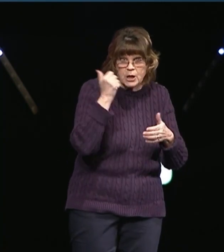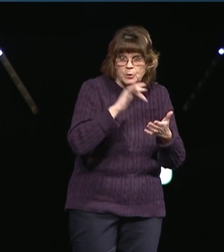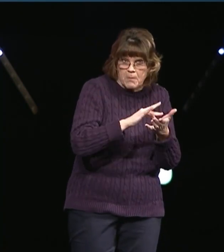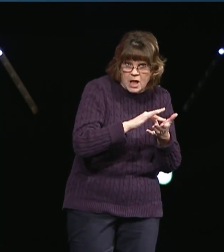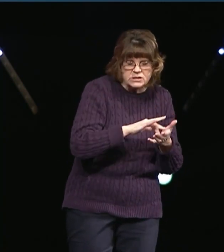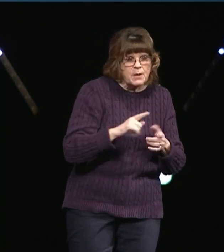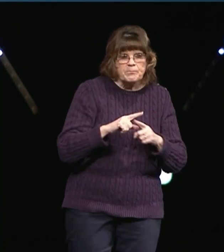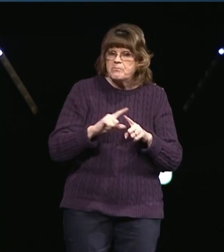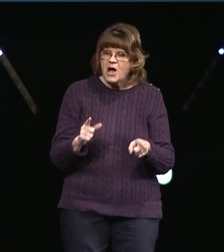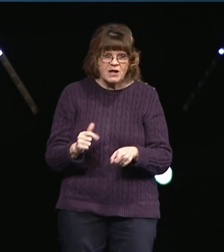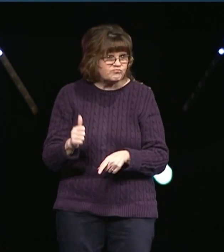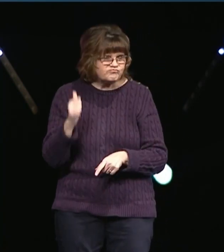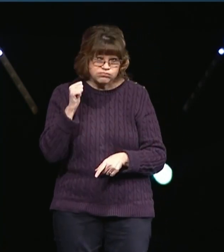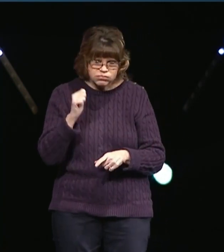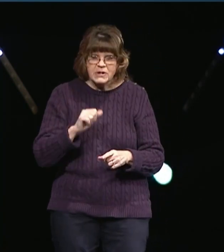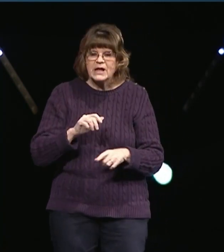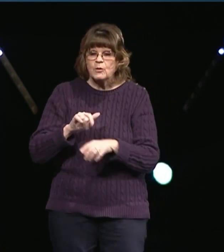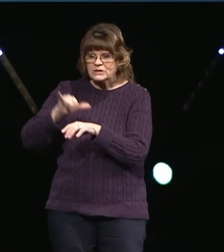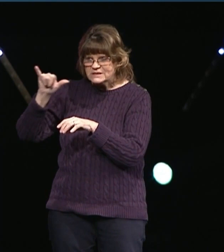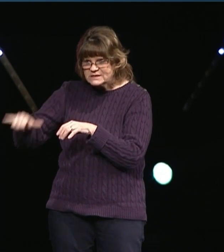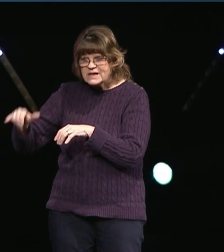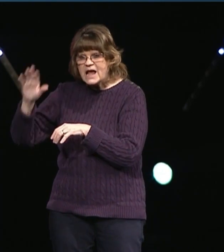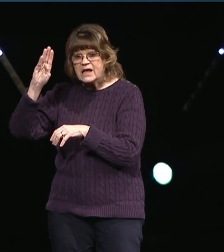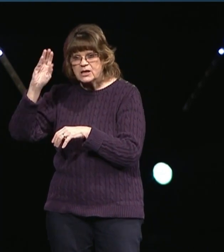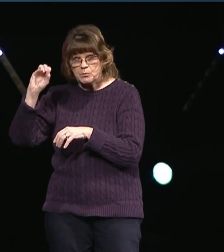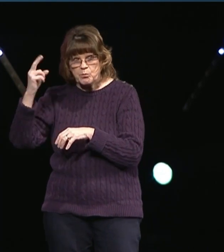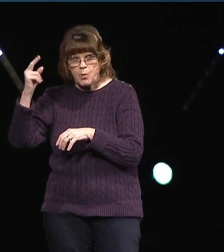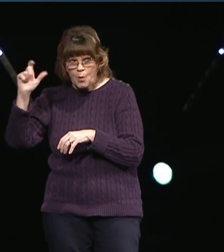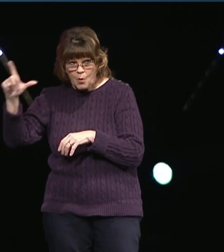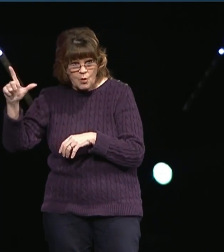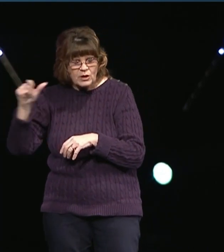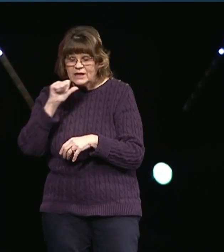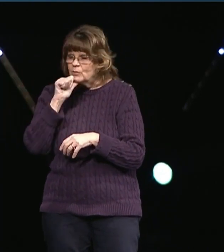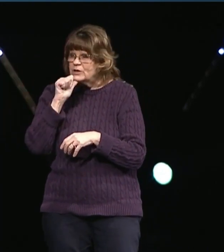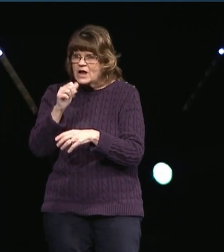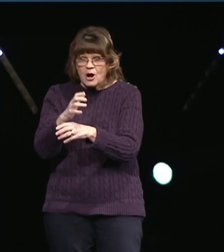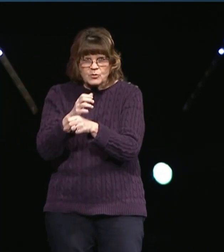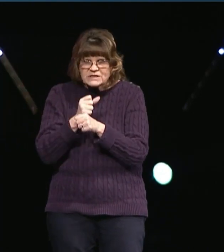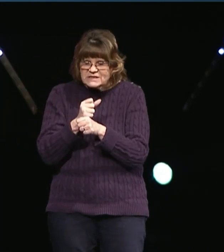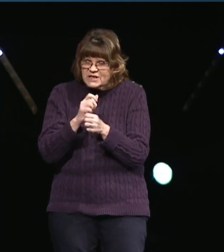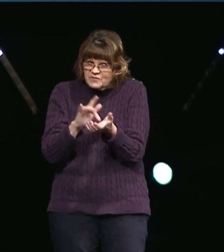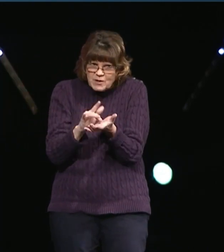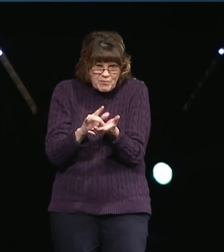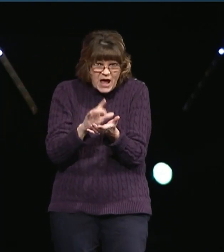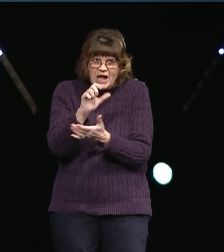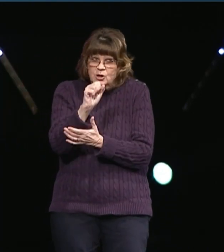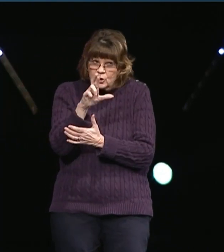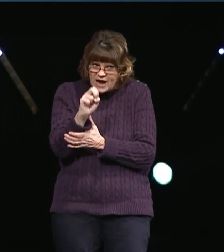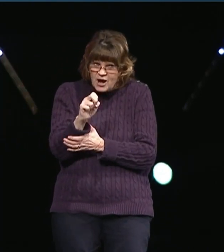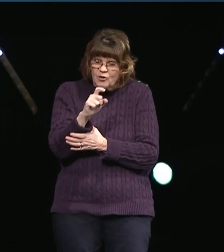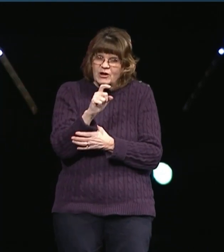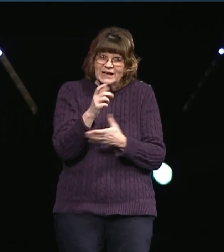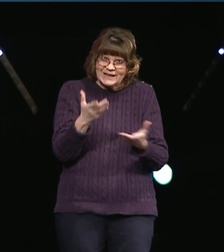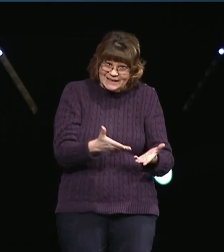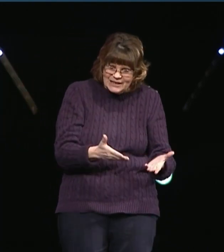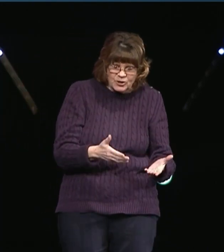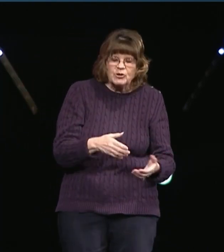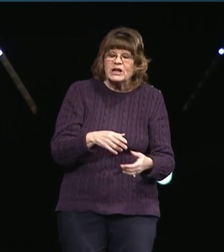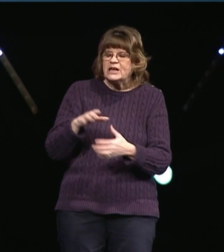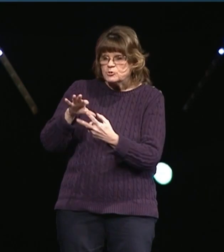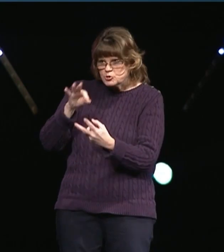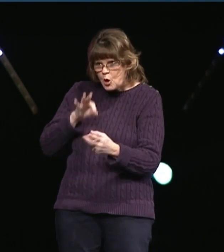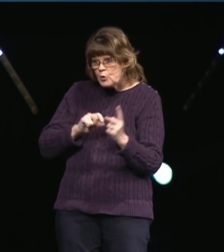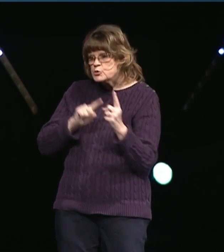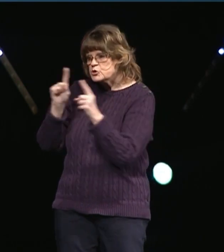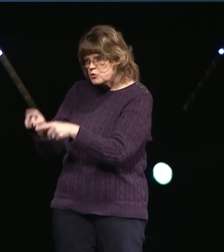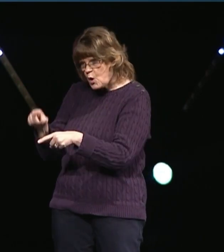deaf community of the Visayas, knowing full well that he would not receive the medical care that he desperately needed here. He chose them,